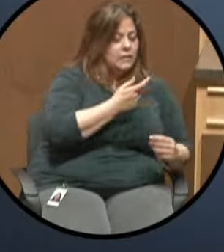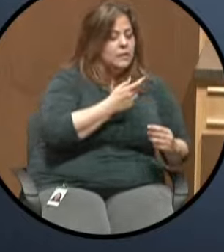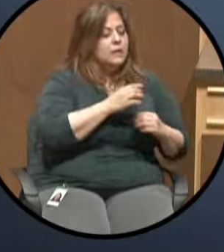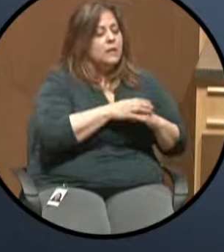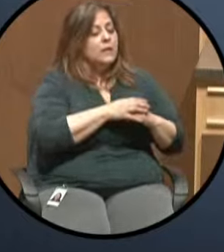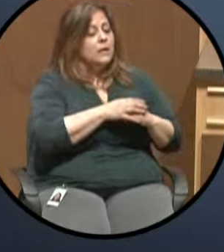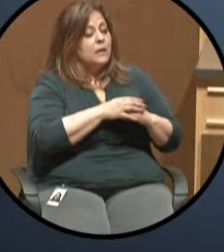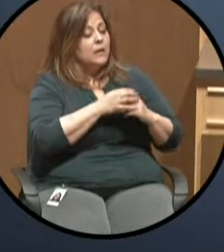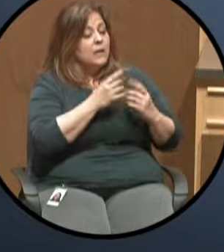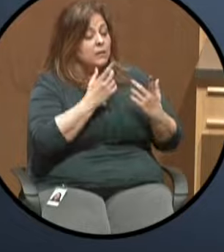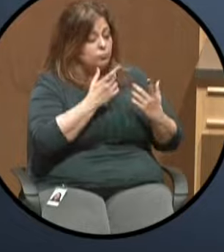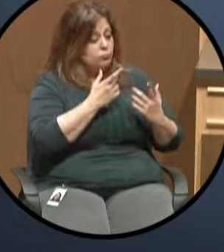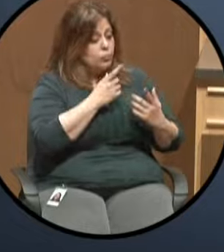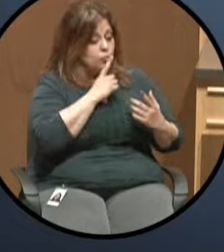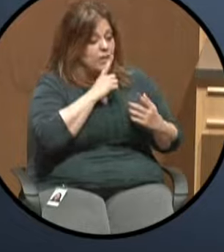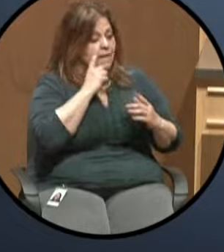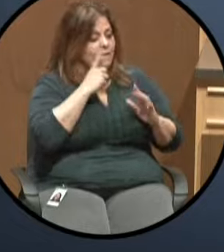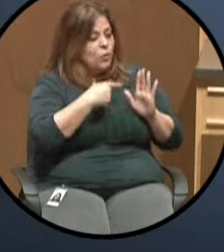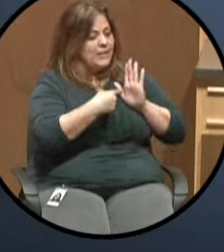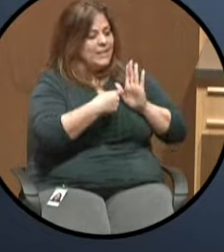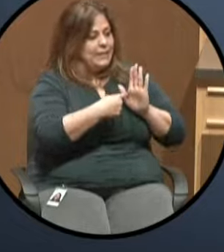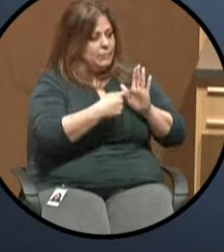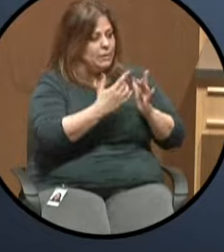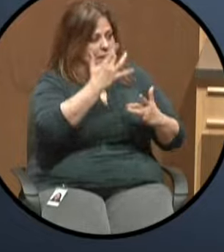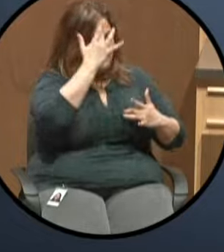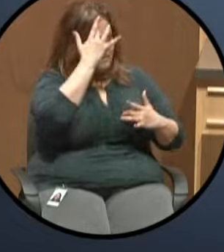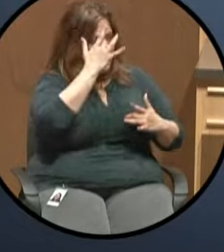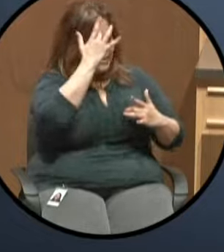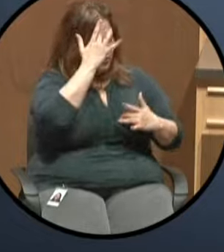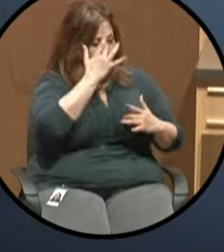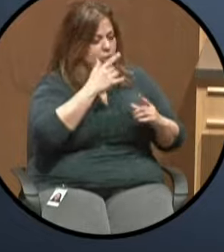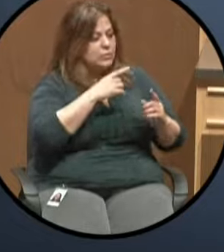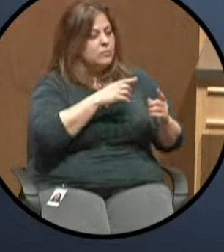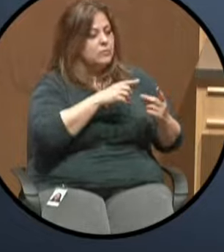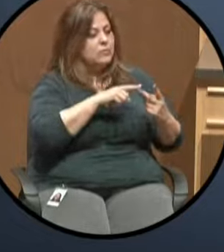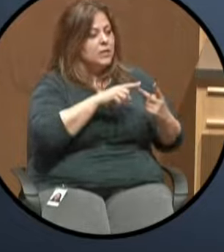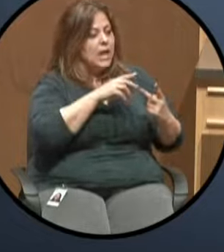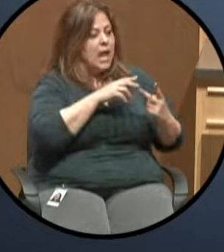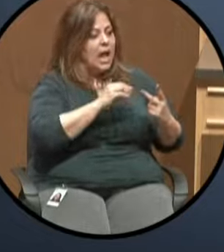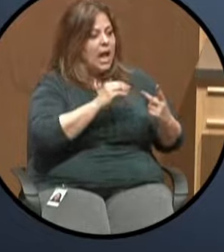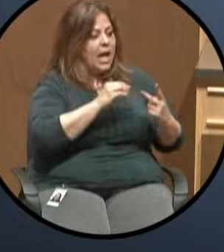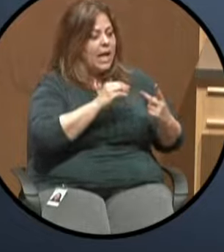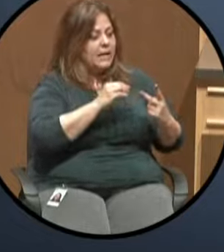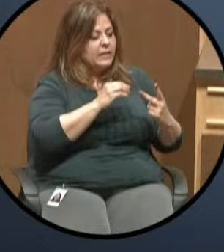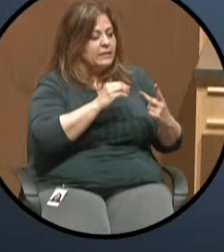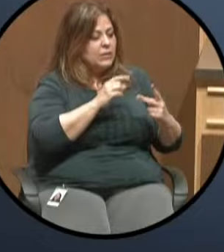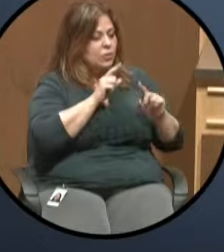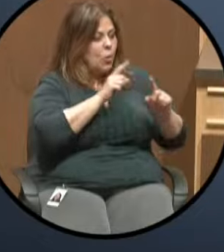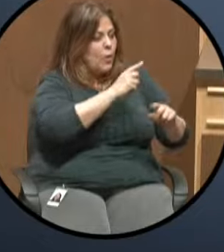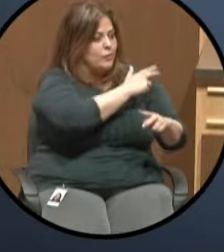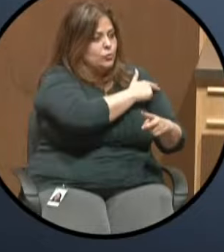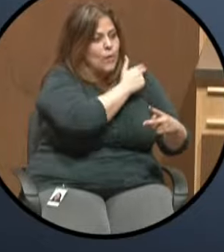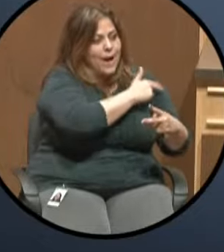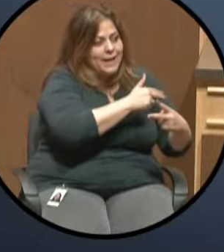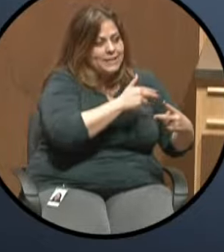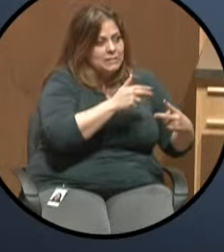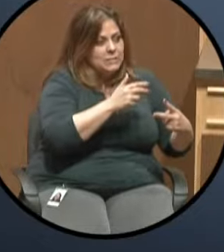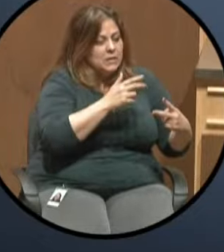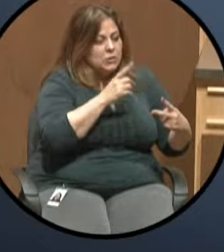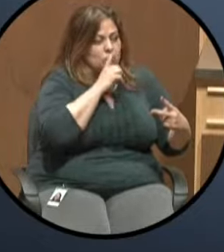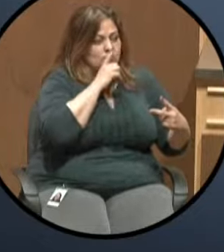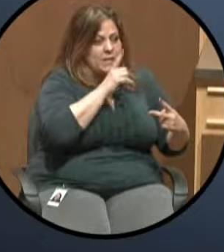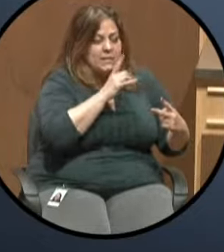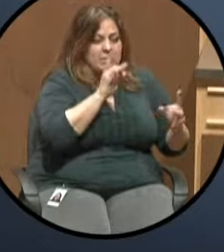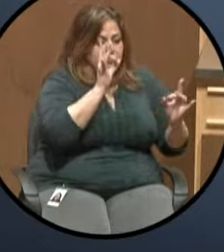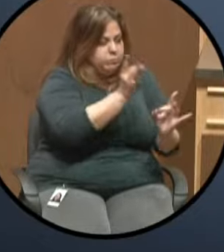was in reducing symptomatic infection, as well as the likelihood that people would end up in hospital with poor outcomes